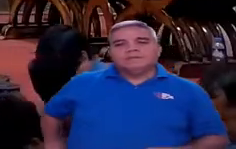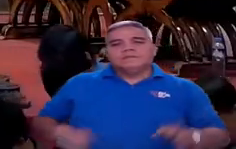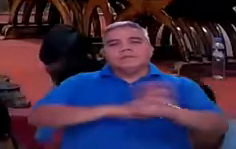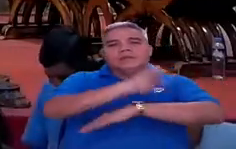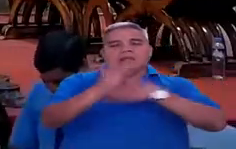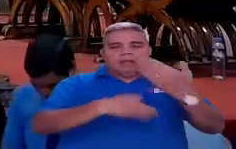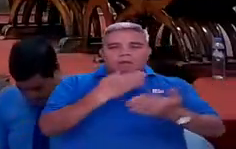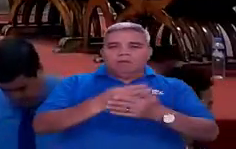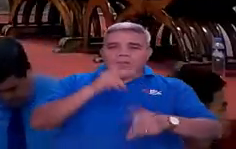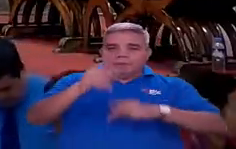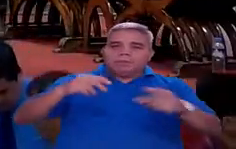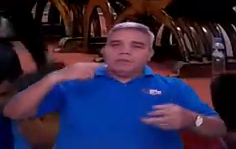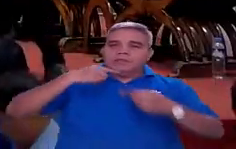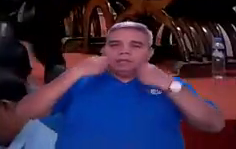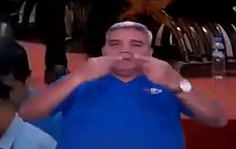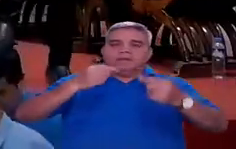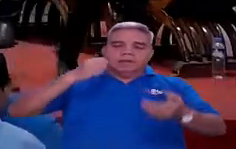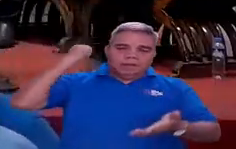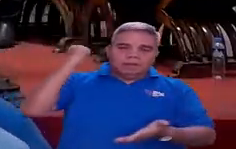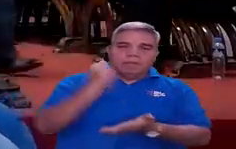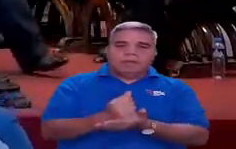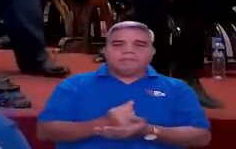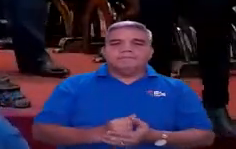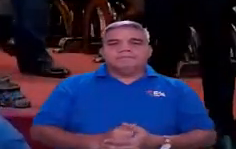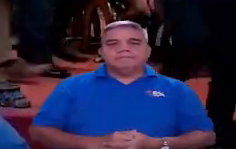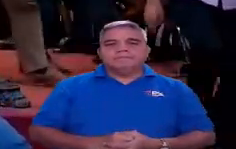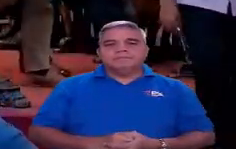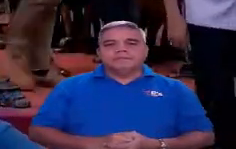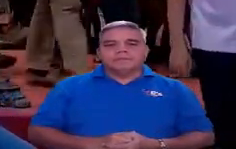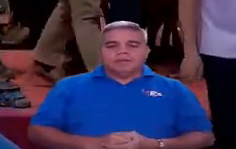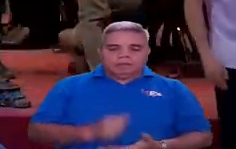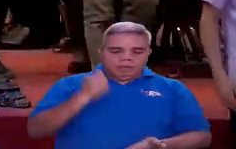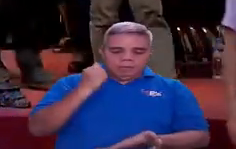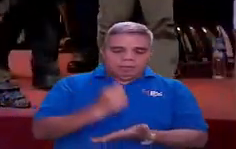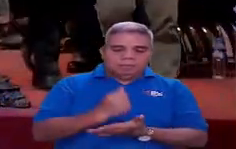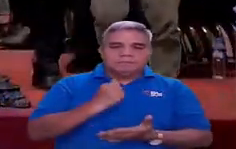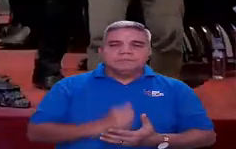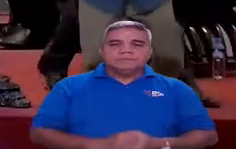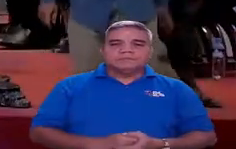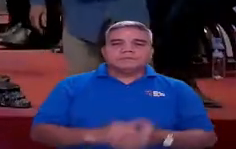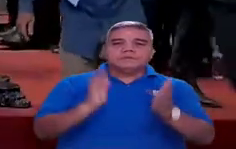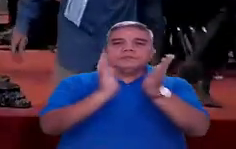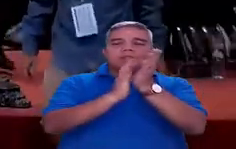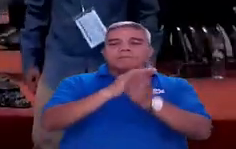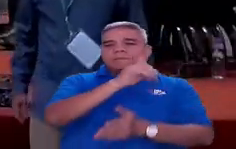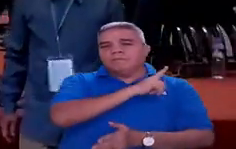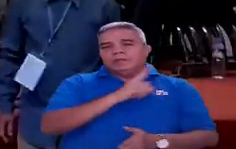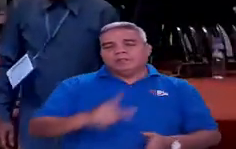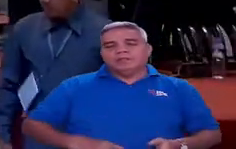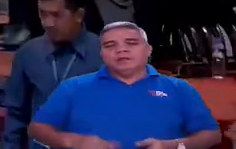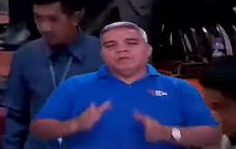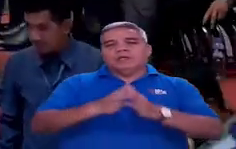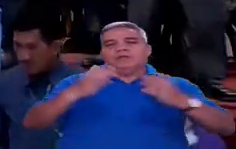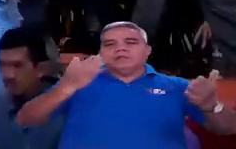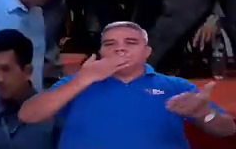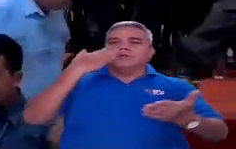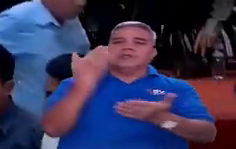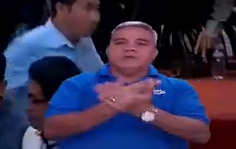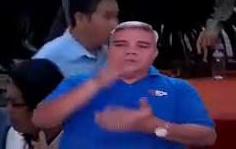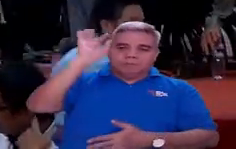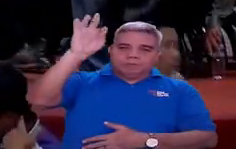And all the people said, amen and amen. Praise the Lord. What a great message,